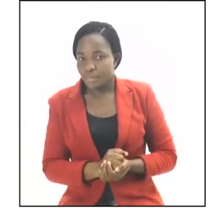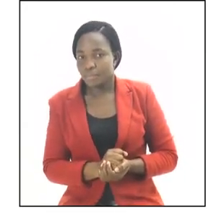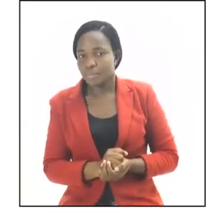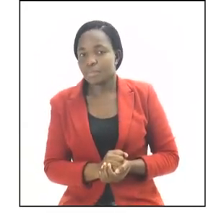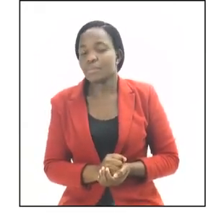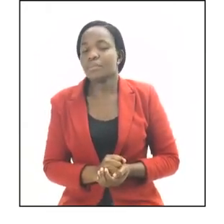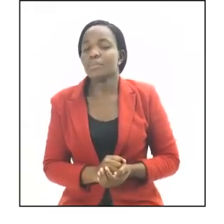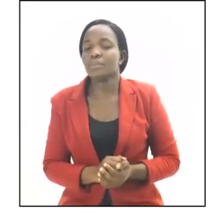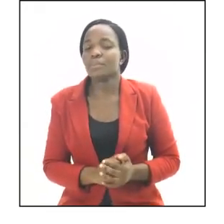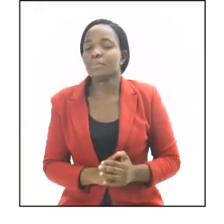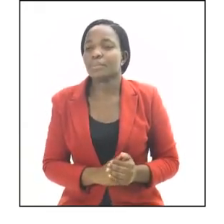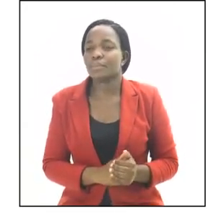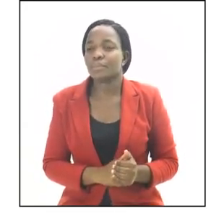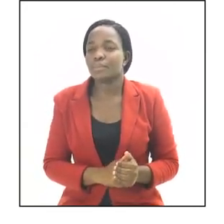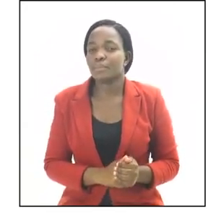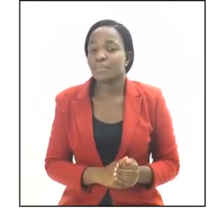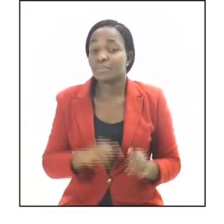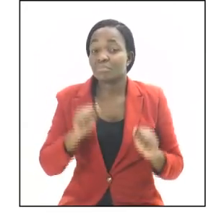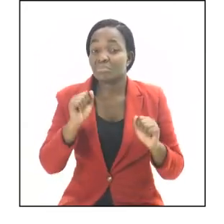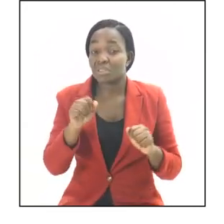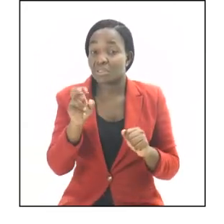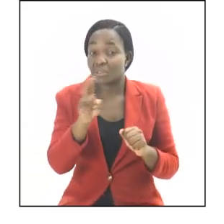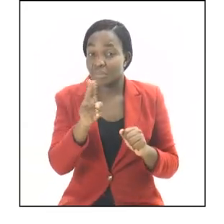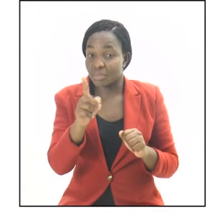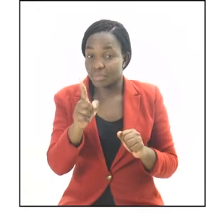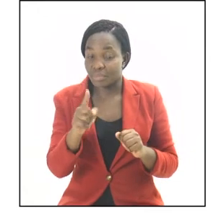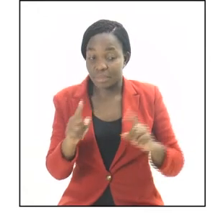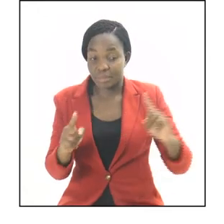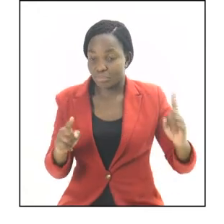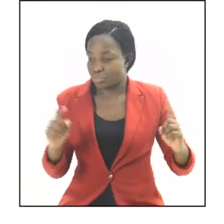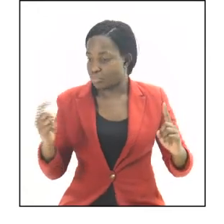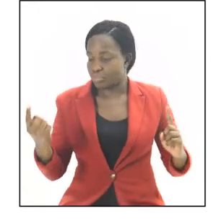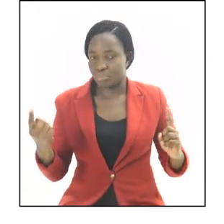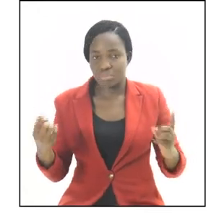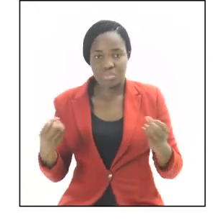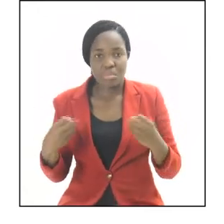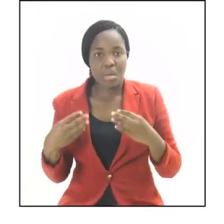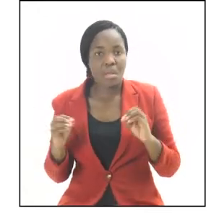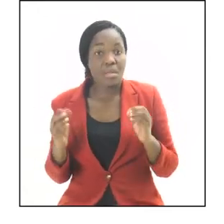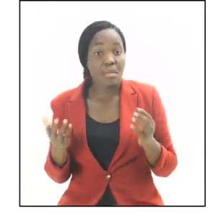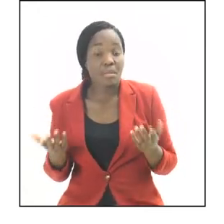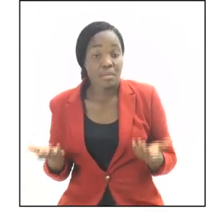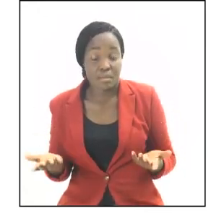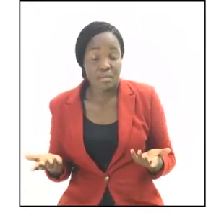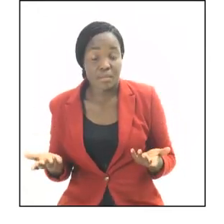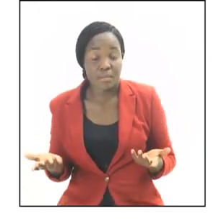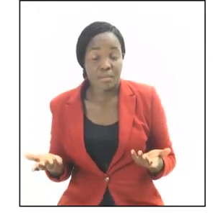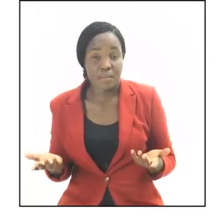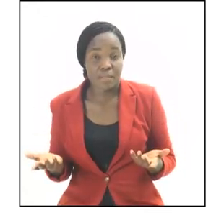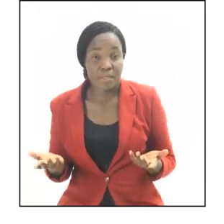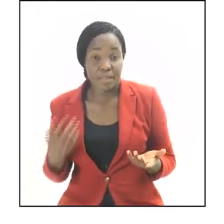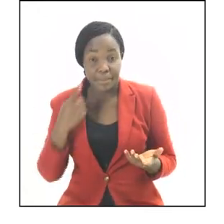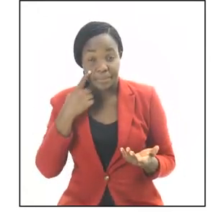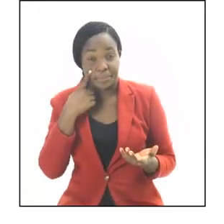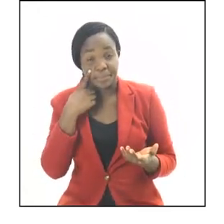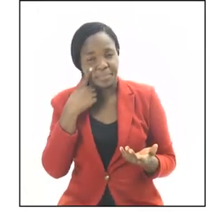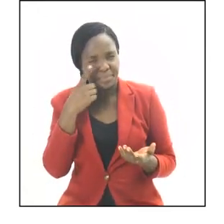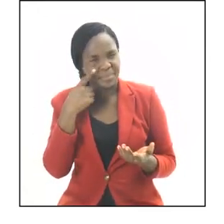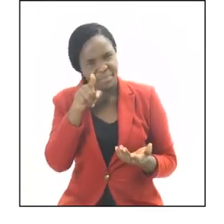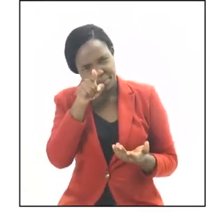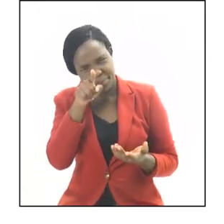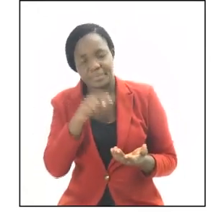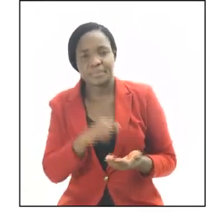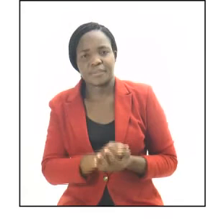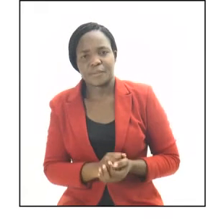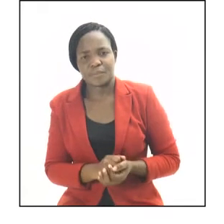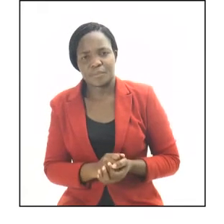Yes, the height is given, but the lengths of the two sides are missing. Have a look, you two. Do